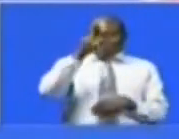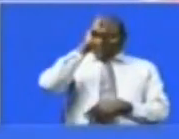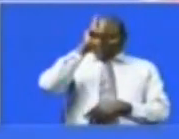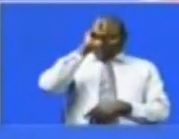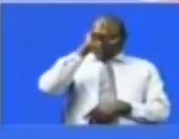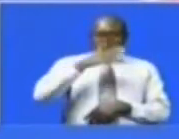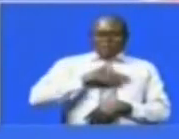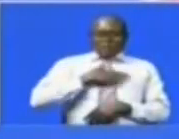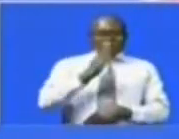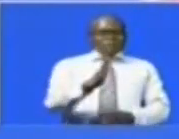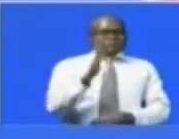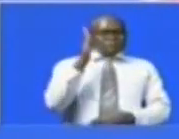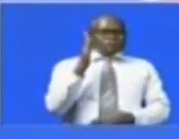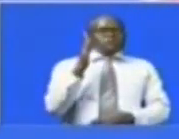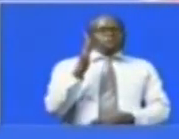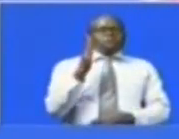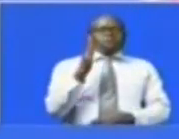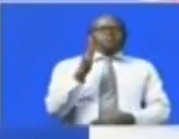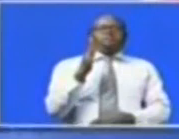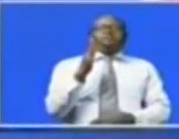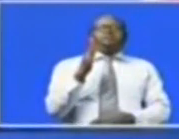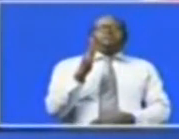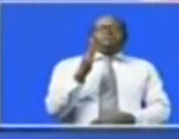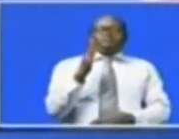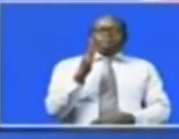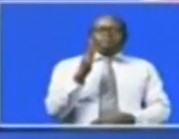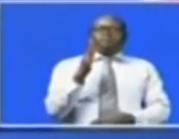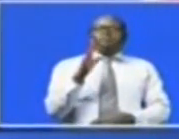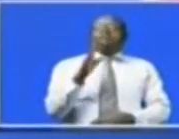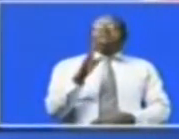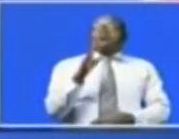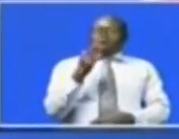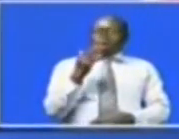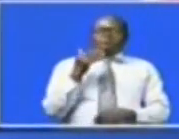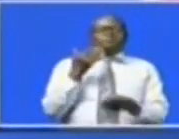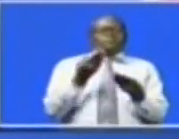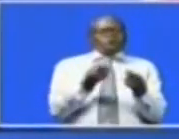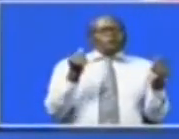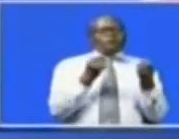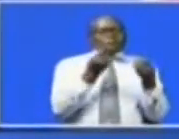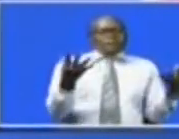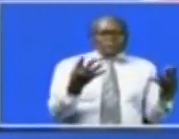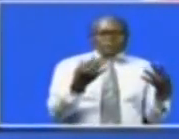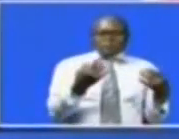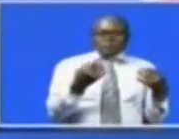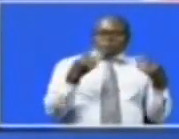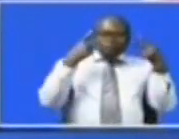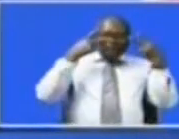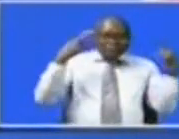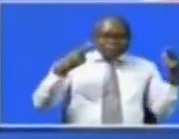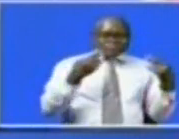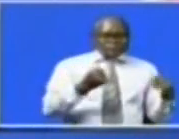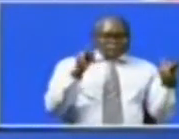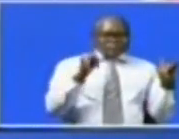that our security machinery has foiled numerous terrorism attempts. But there are a